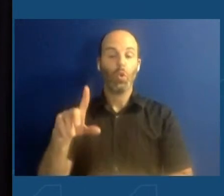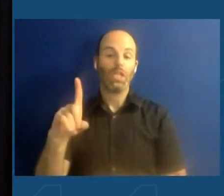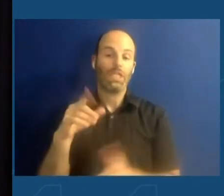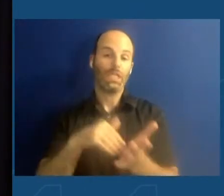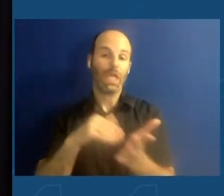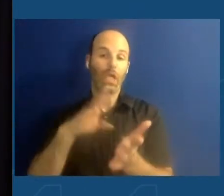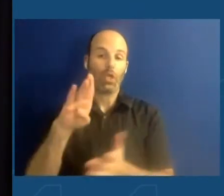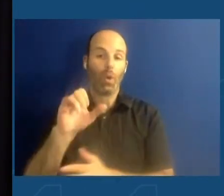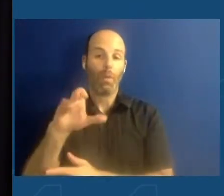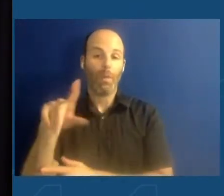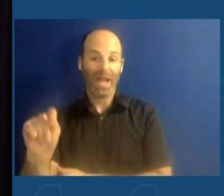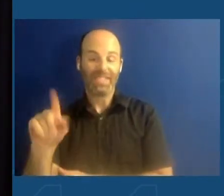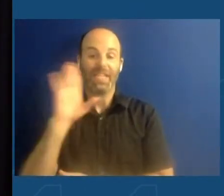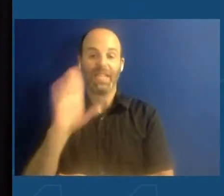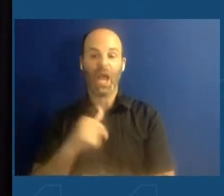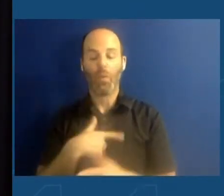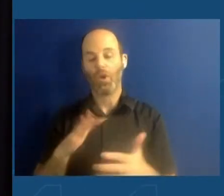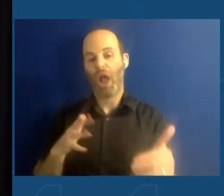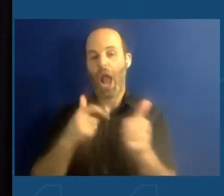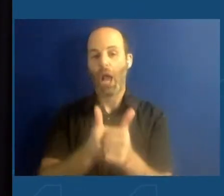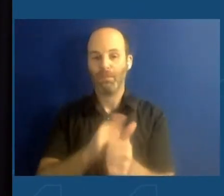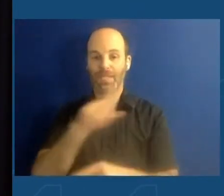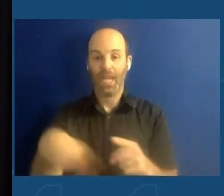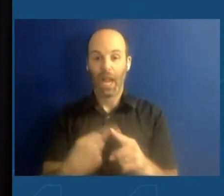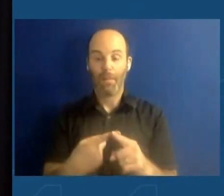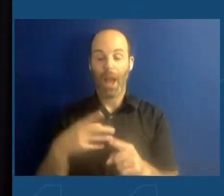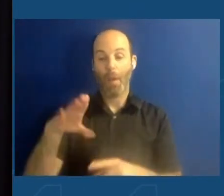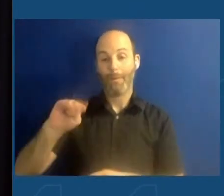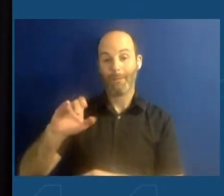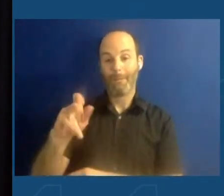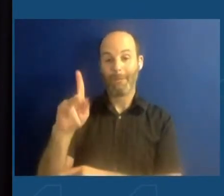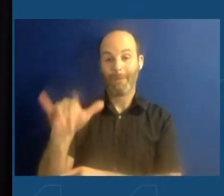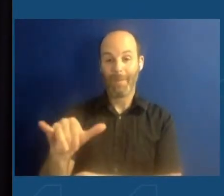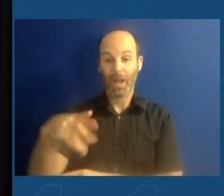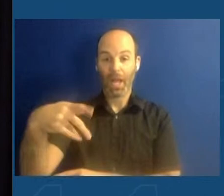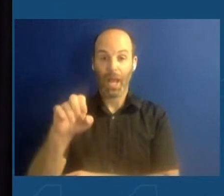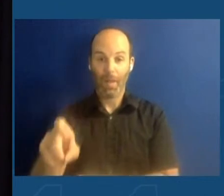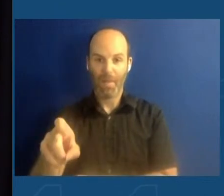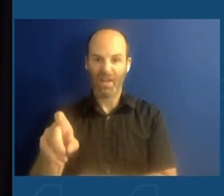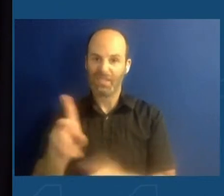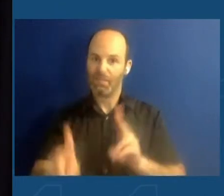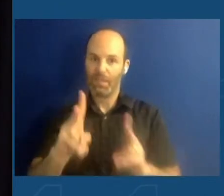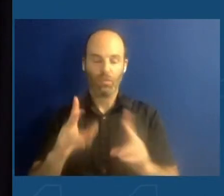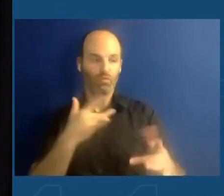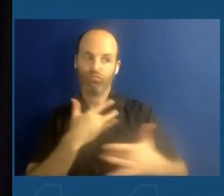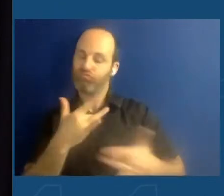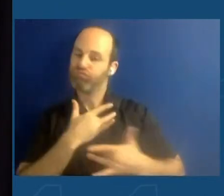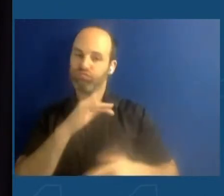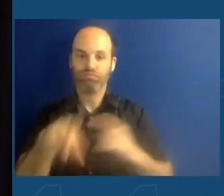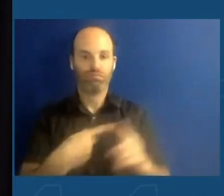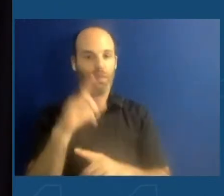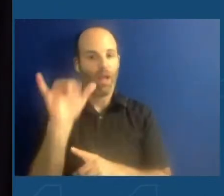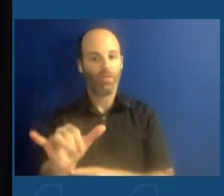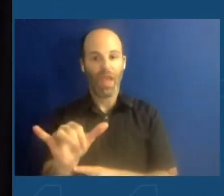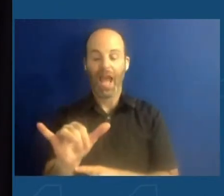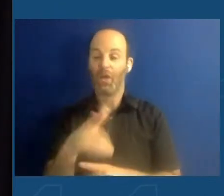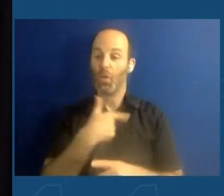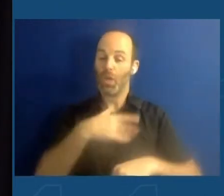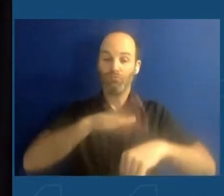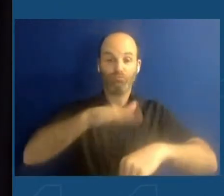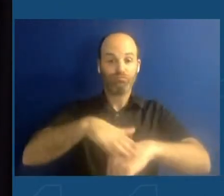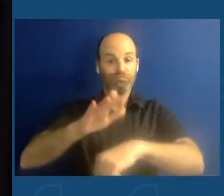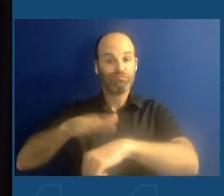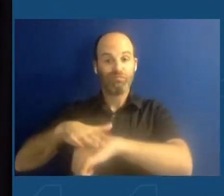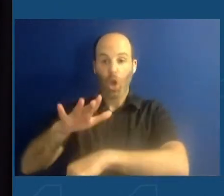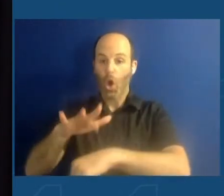both monkeypox. This is very much top of mind for people, something that we put out the early warning signal about before any